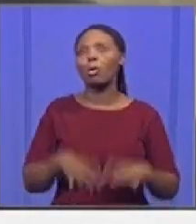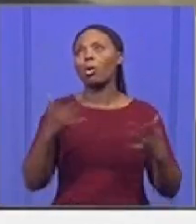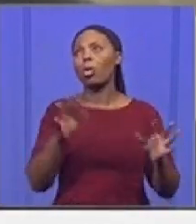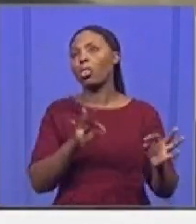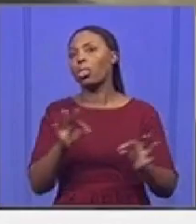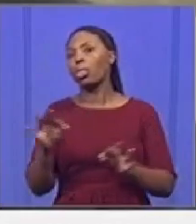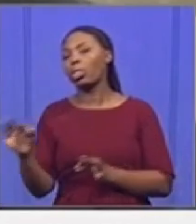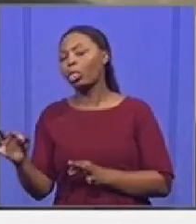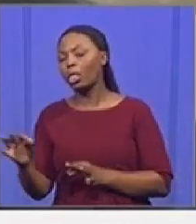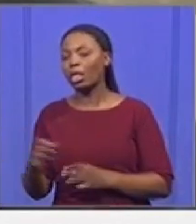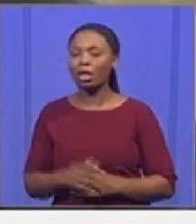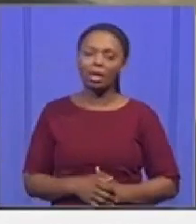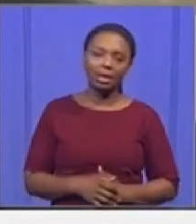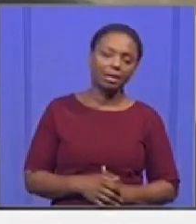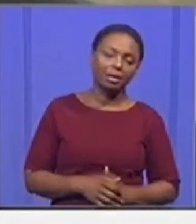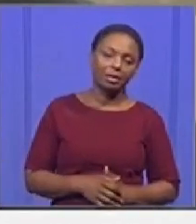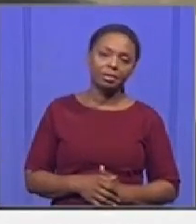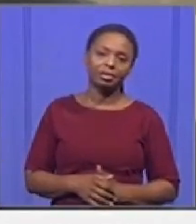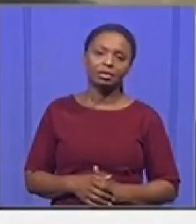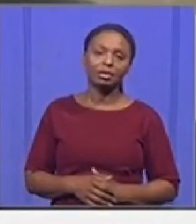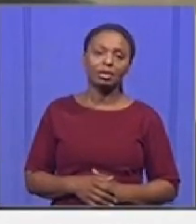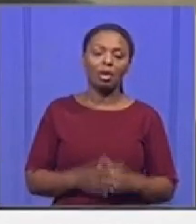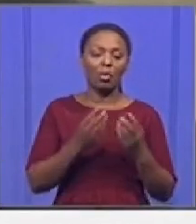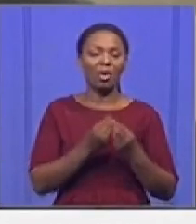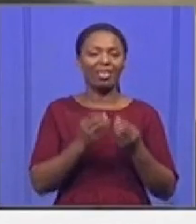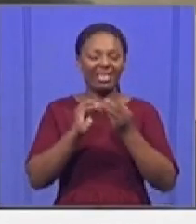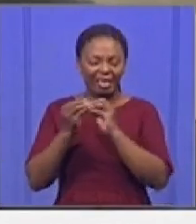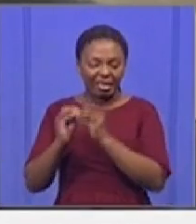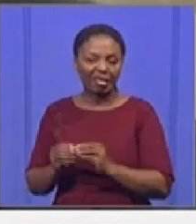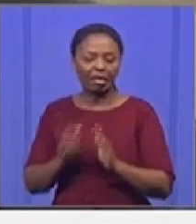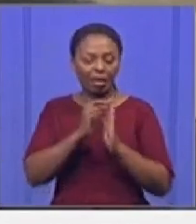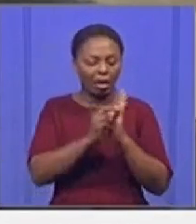them with the regulation? So